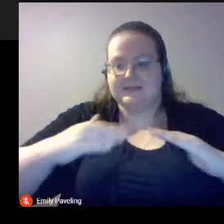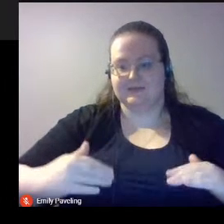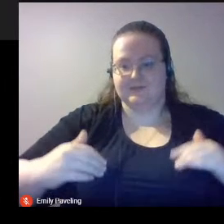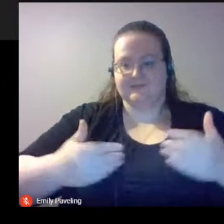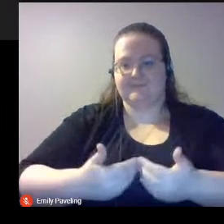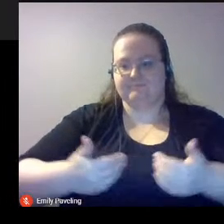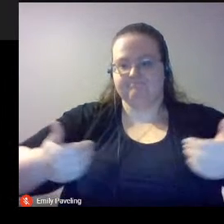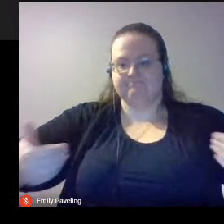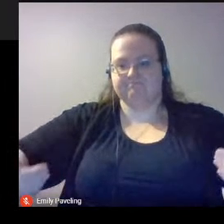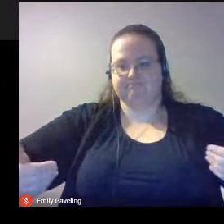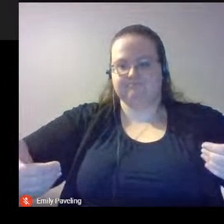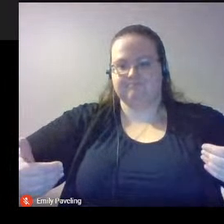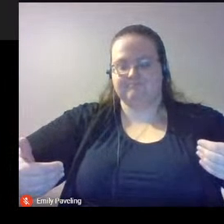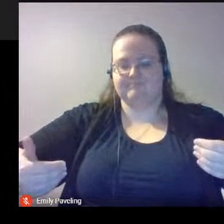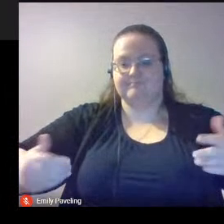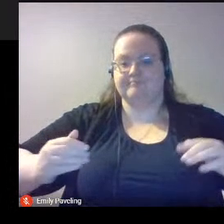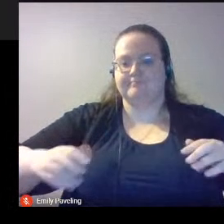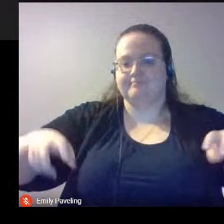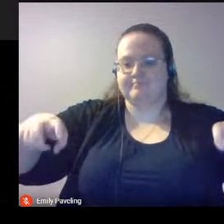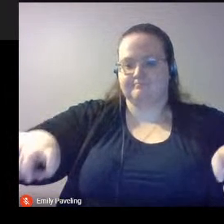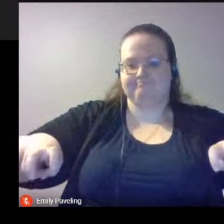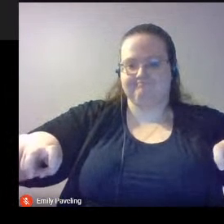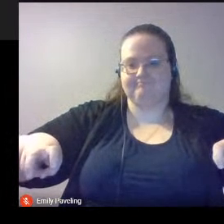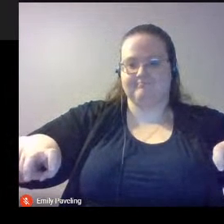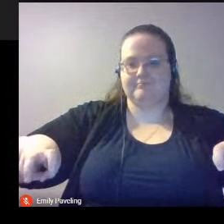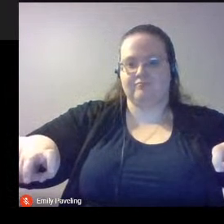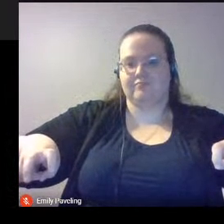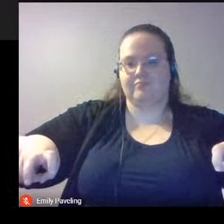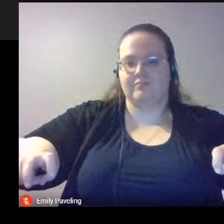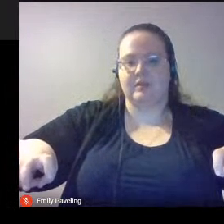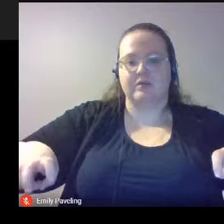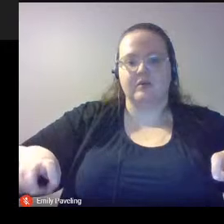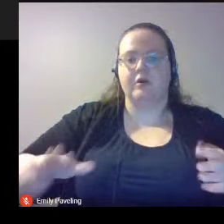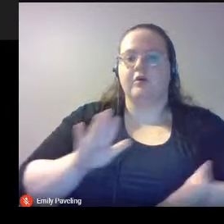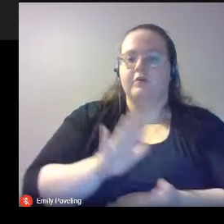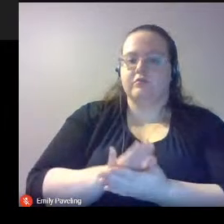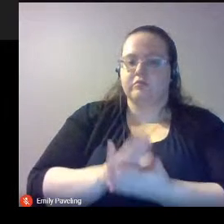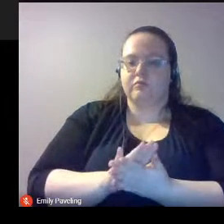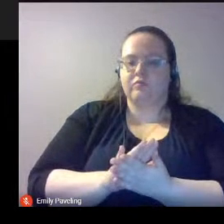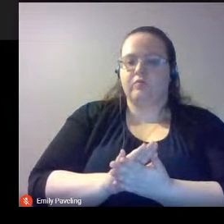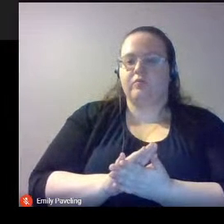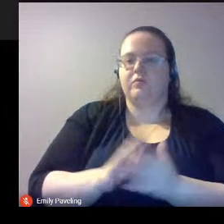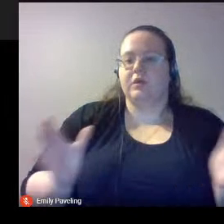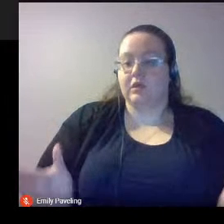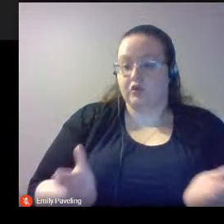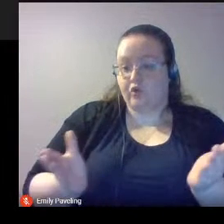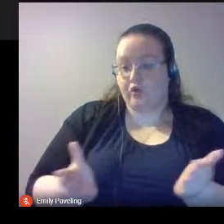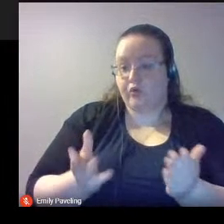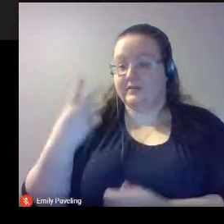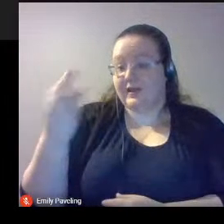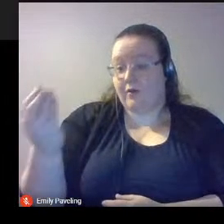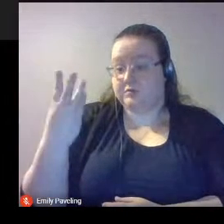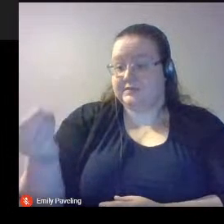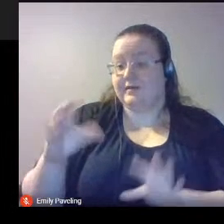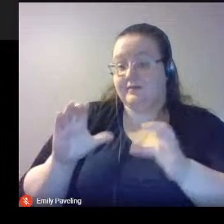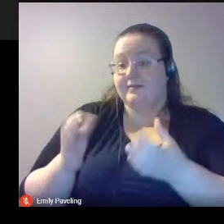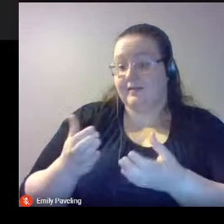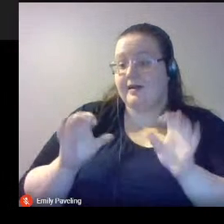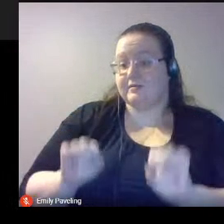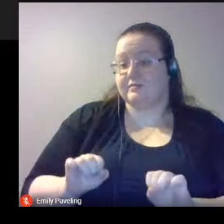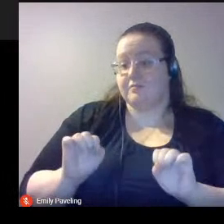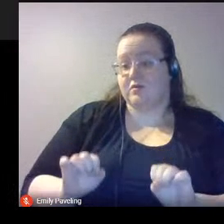both classrooms and in common spaces. School staff will be encouraged to have classes outside as much as possible.